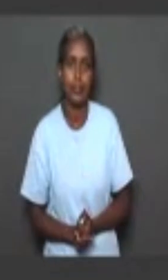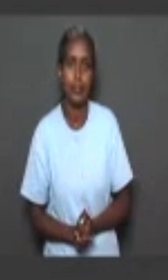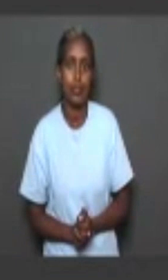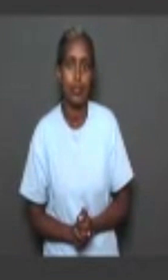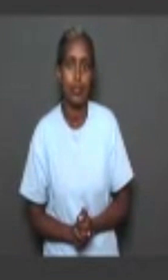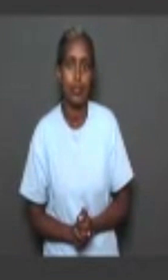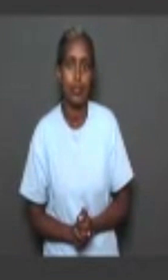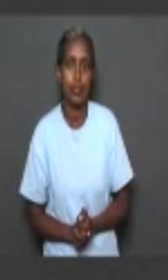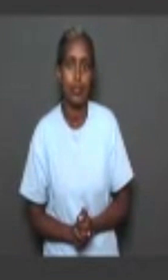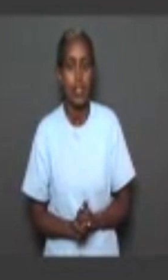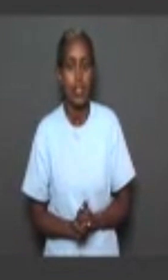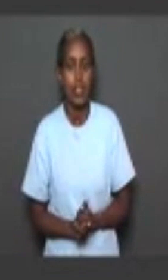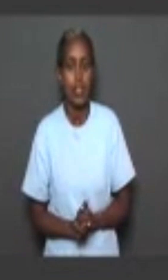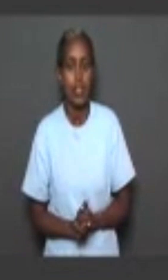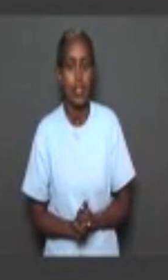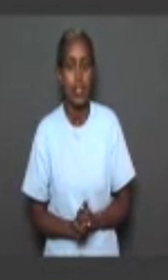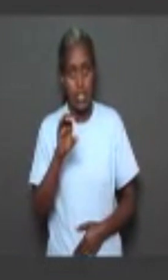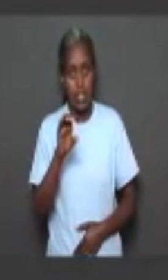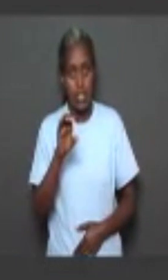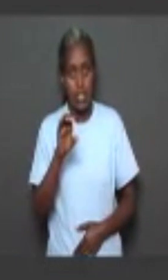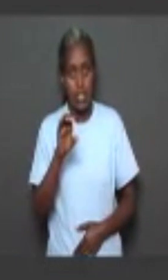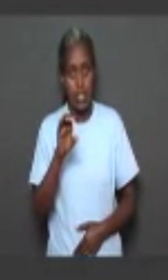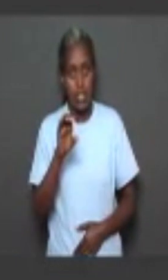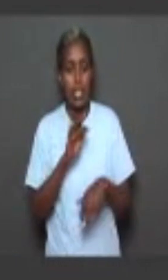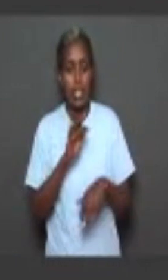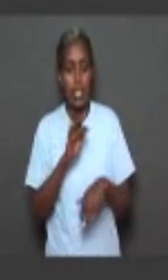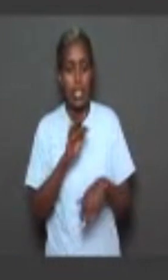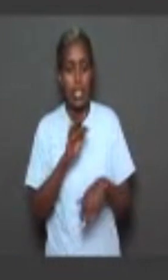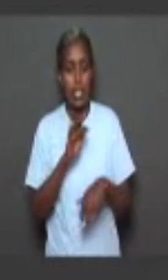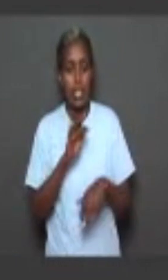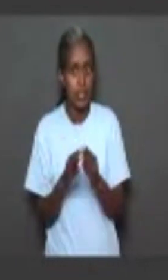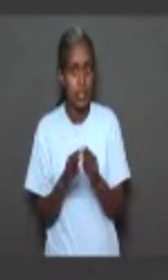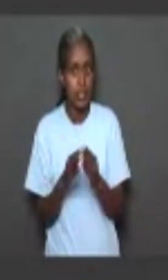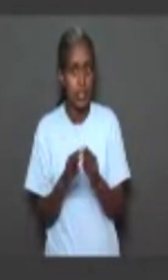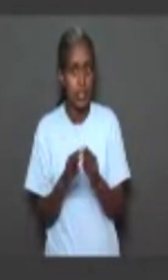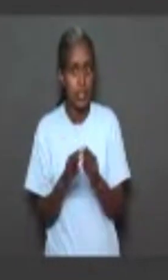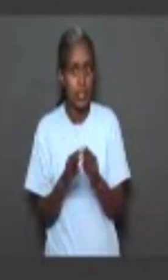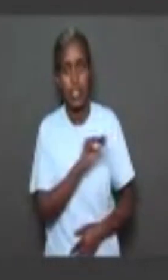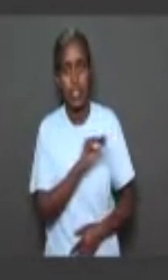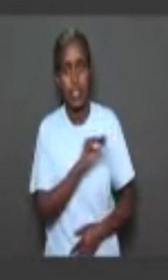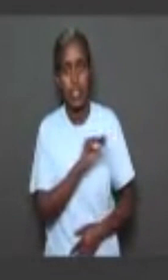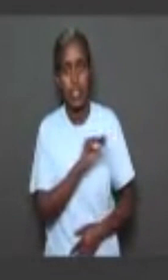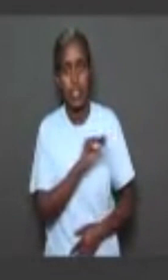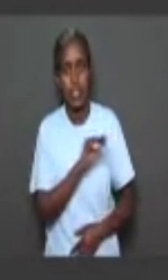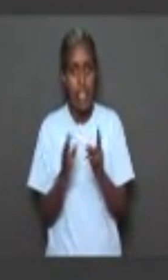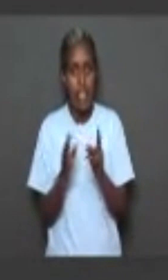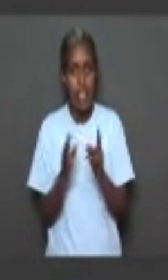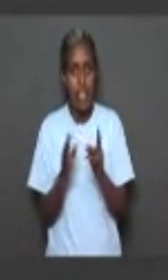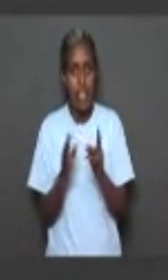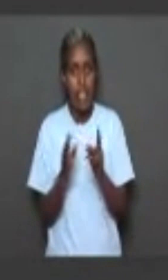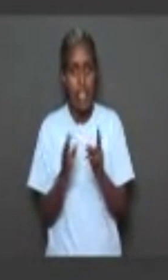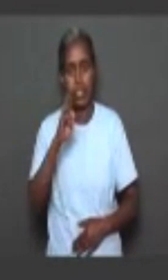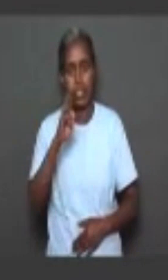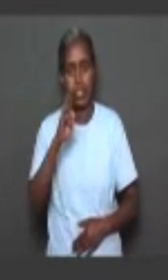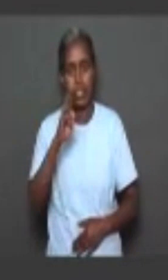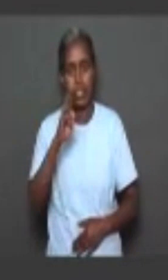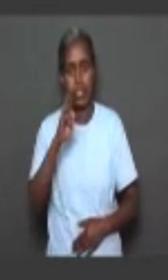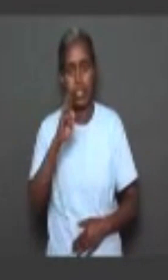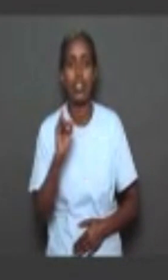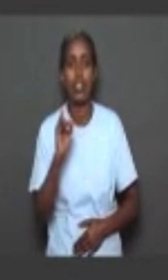For C, the empty set and the set containing H and